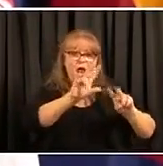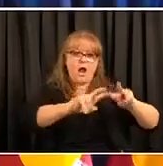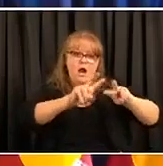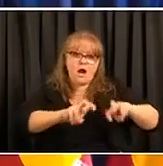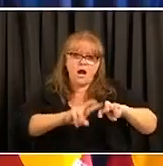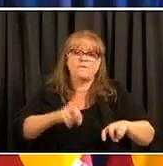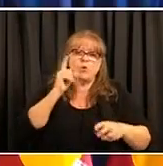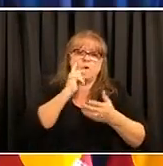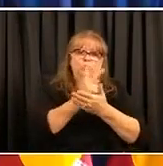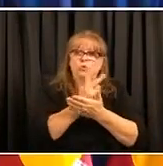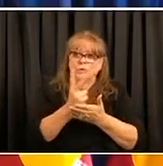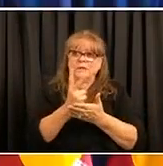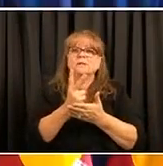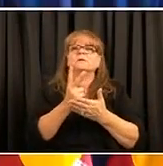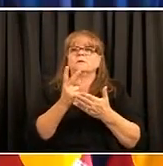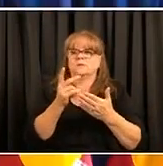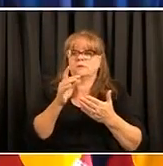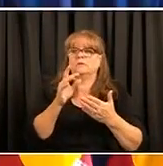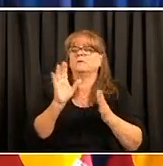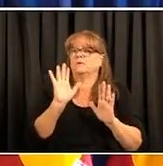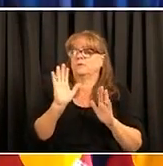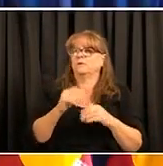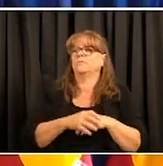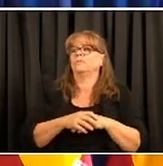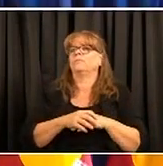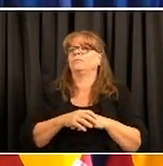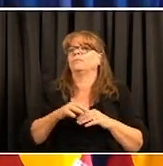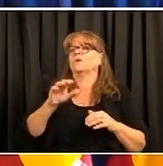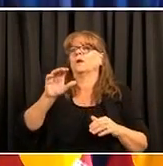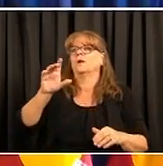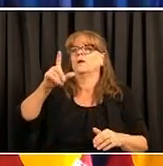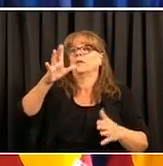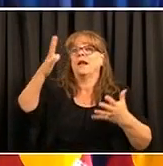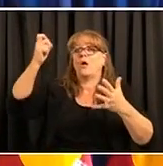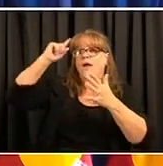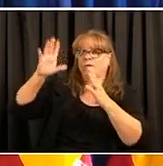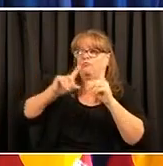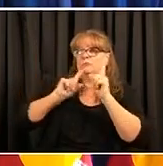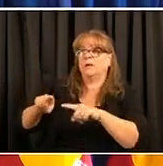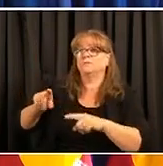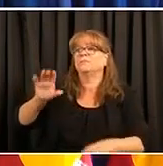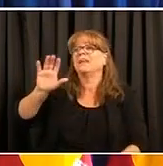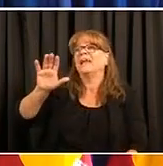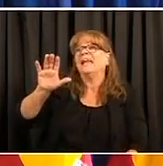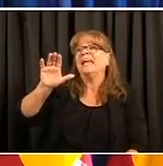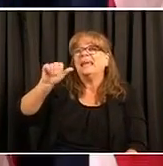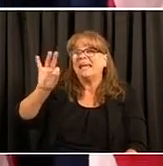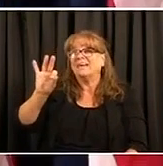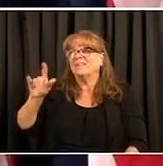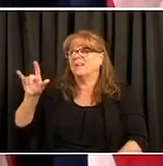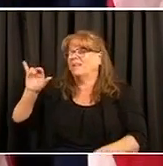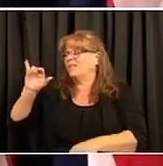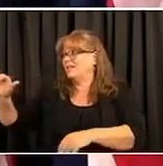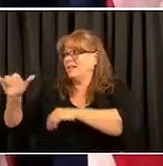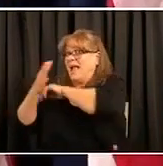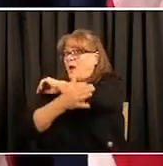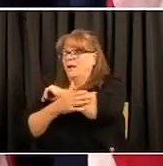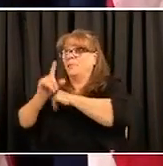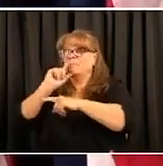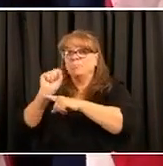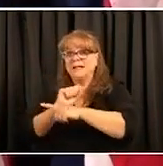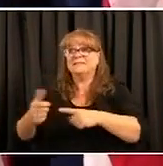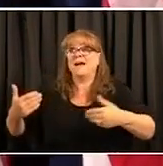Yeah, and a county that has no or very low case count would be able to get to protect your neighbors if they want